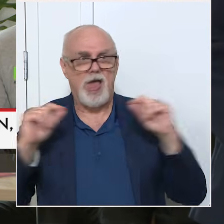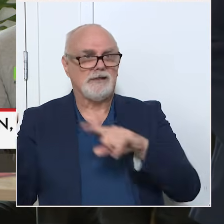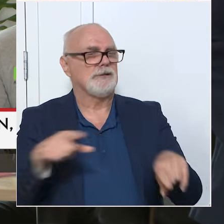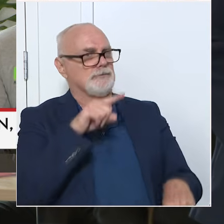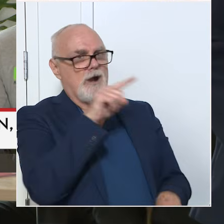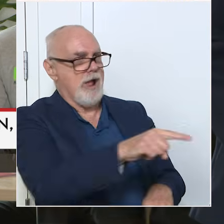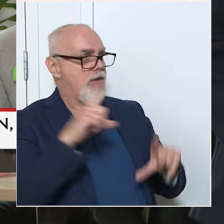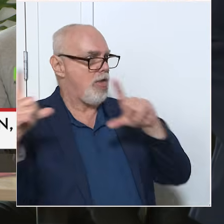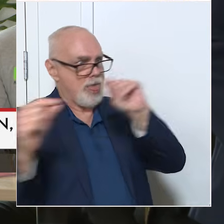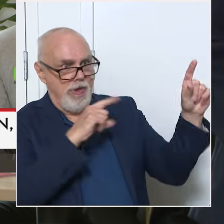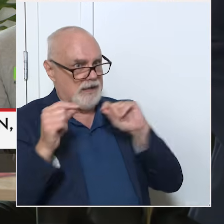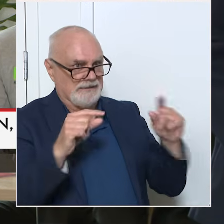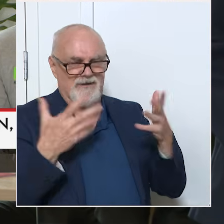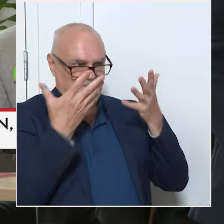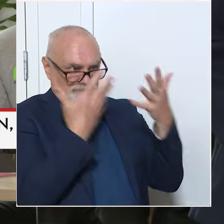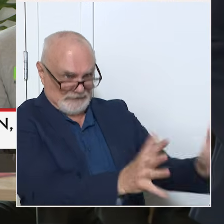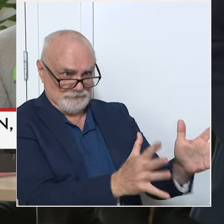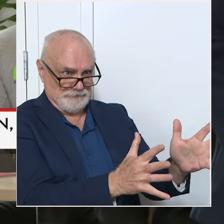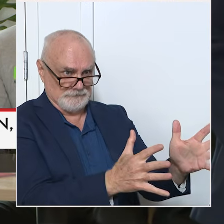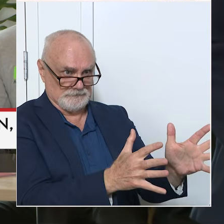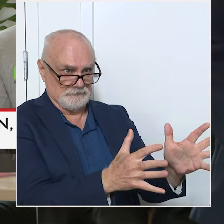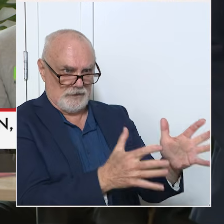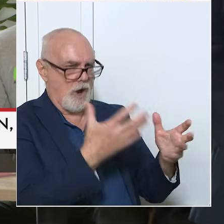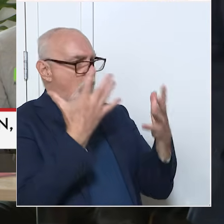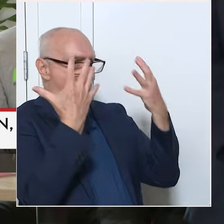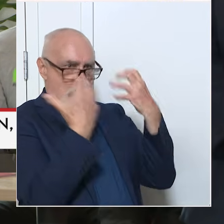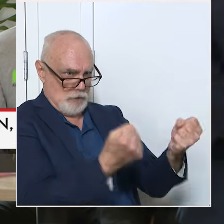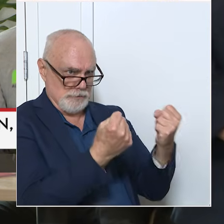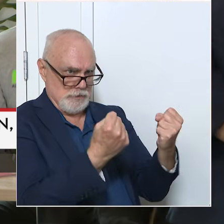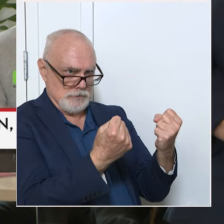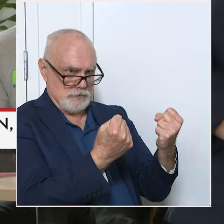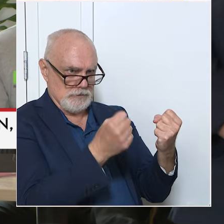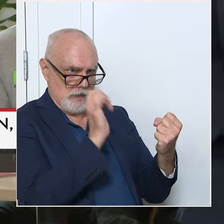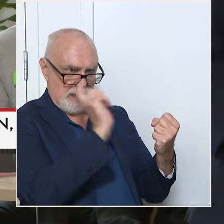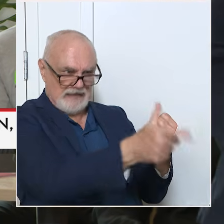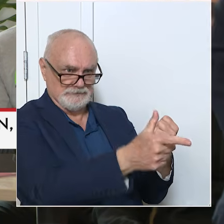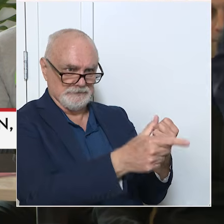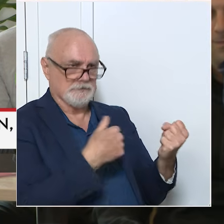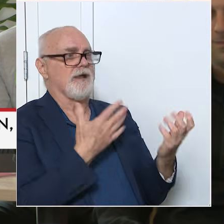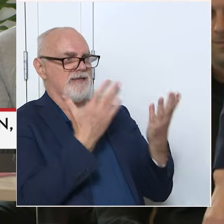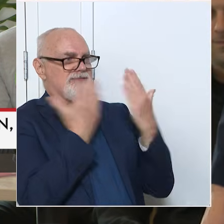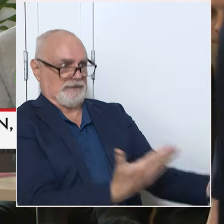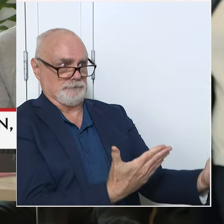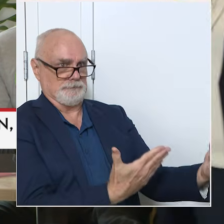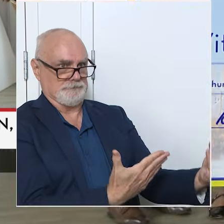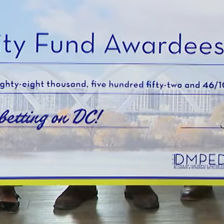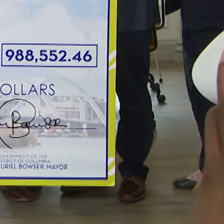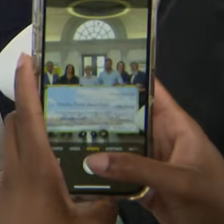after we wrap up here. No, I'm gonna talk to you after we wrap up here. Okay, thank you, everybody.